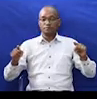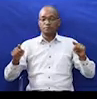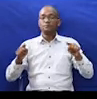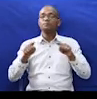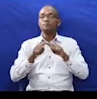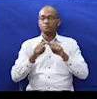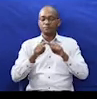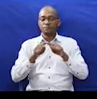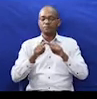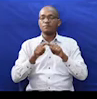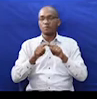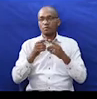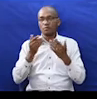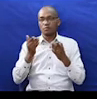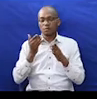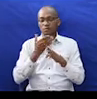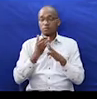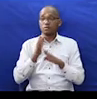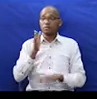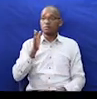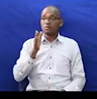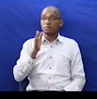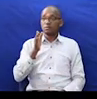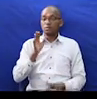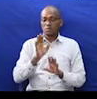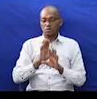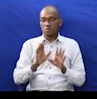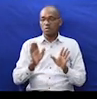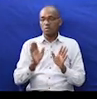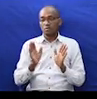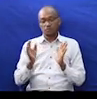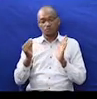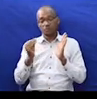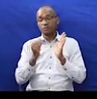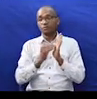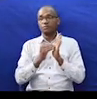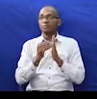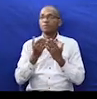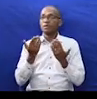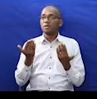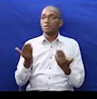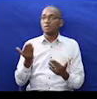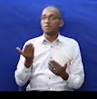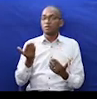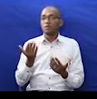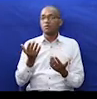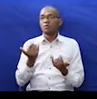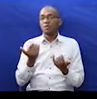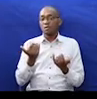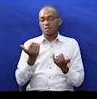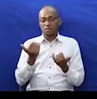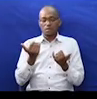can extend this. We have a right angle triangle, the same one, but now we can